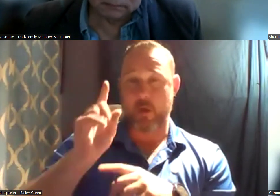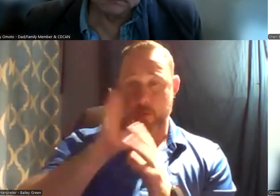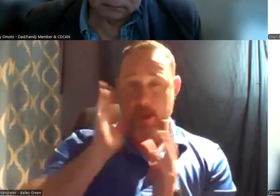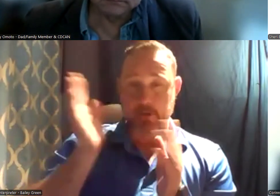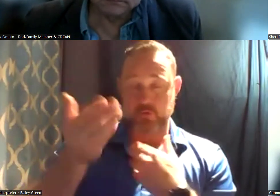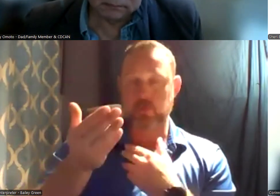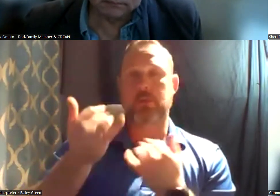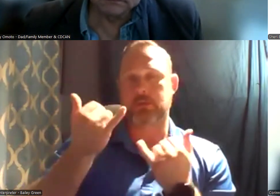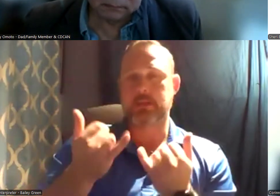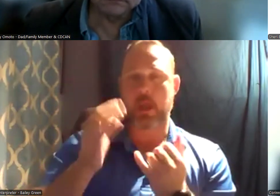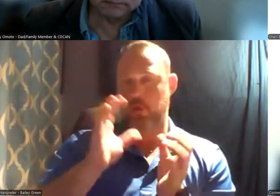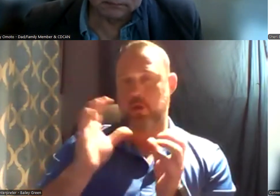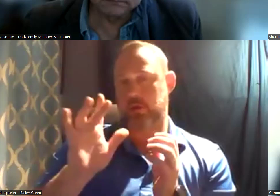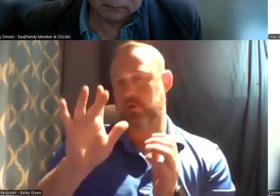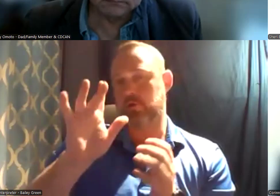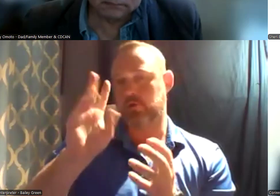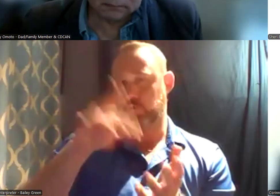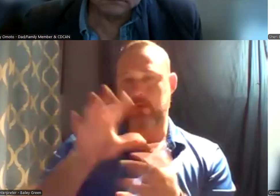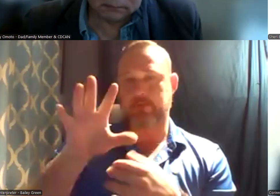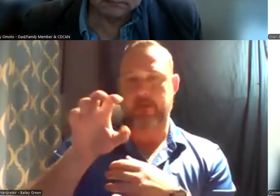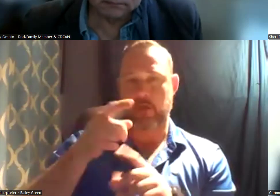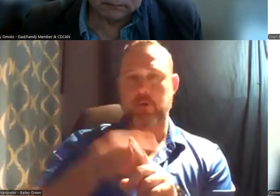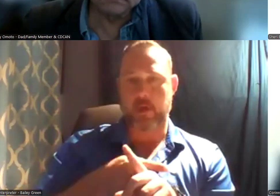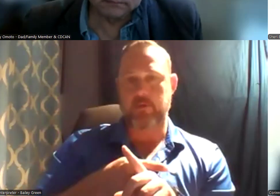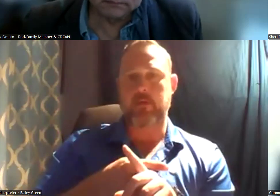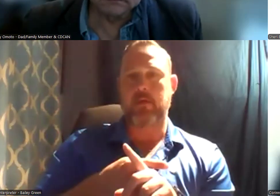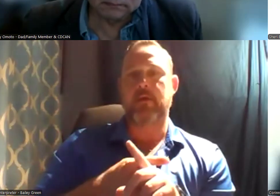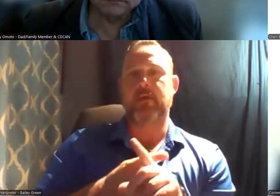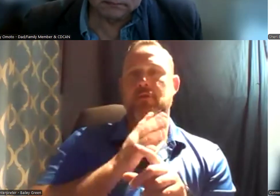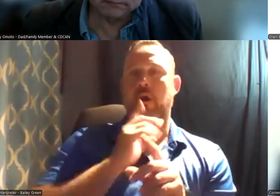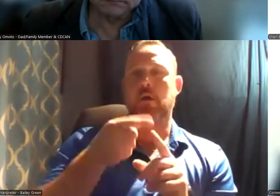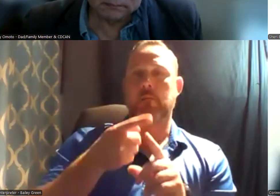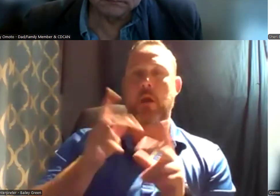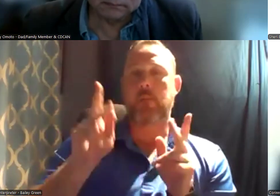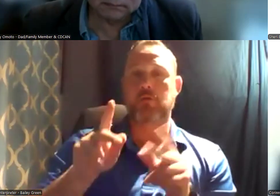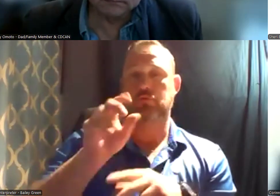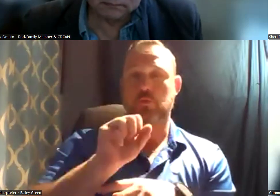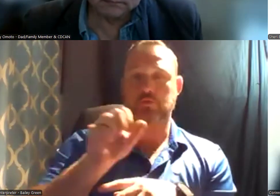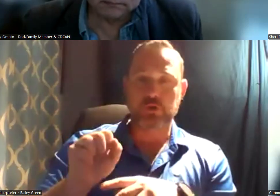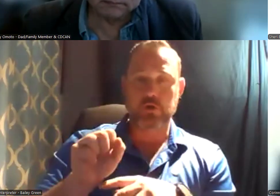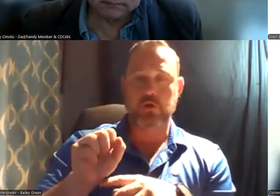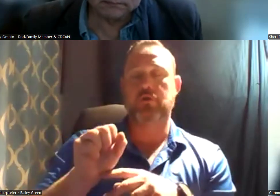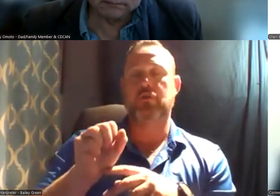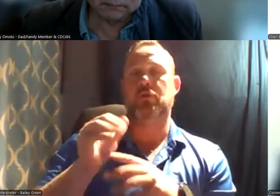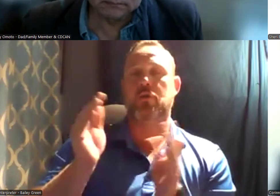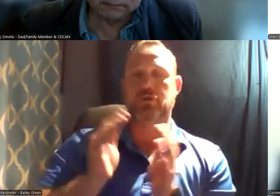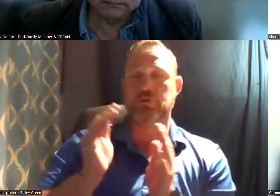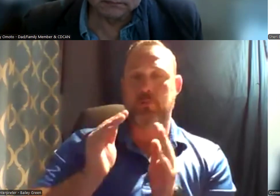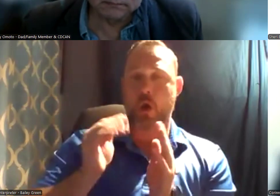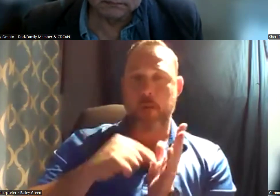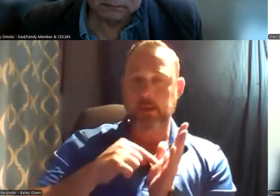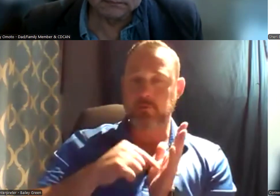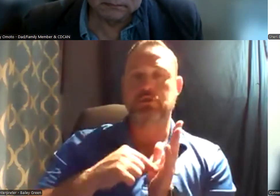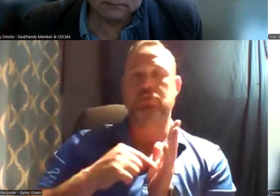because now you're looking at $2,500 a month. And if you're talking about somebody that's on Social Security and with a little small pension or whatever, it